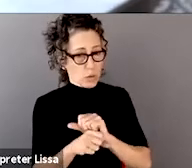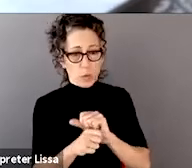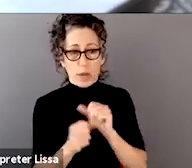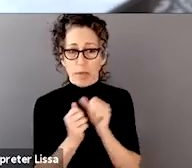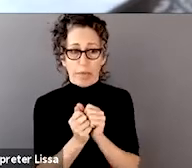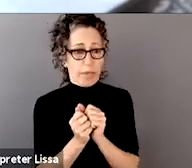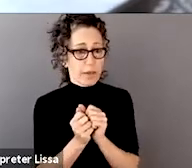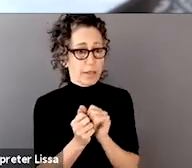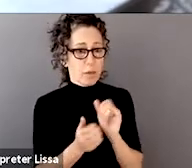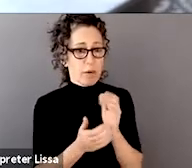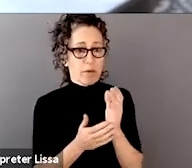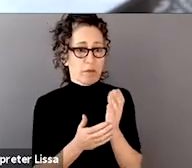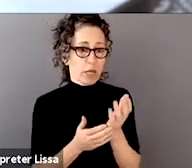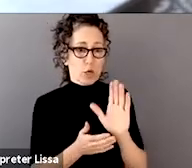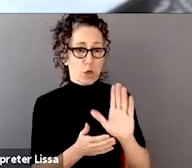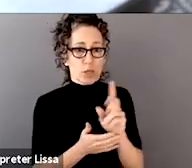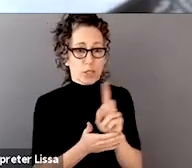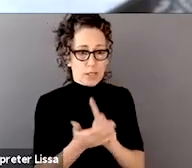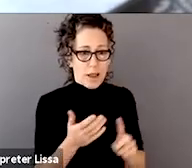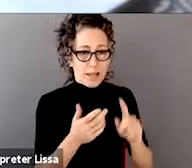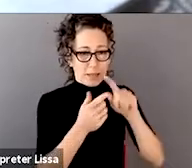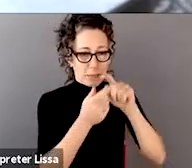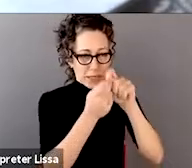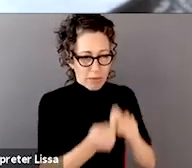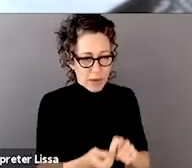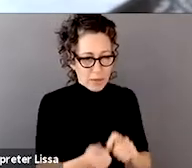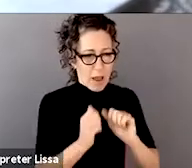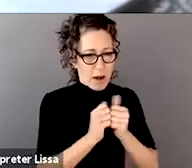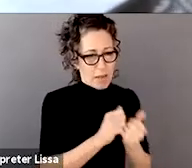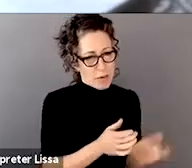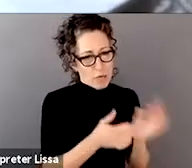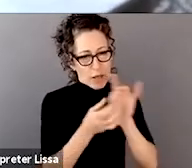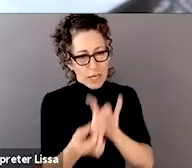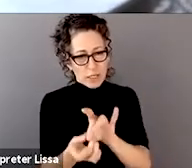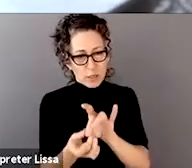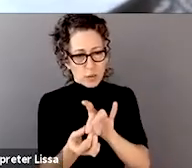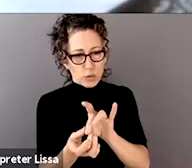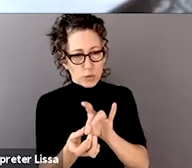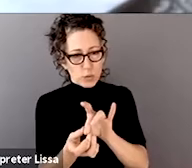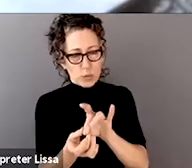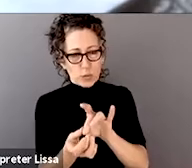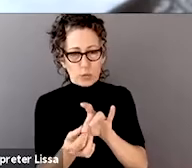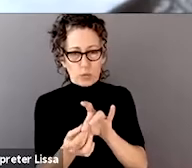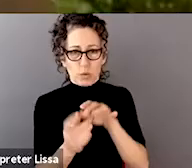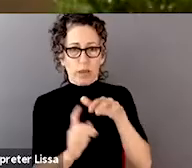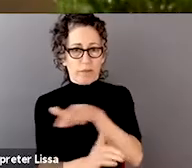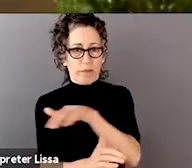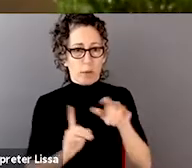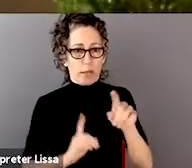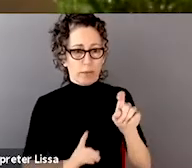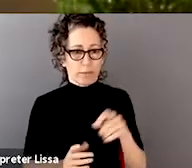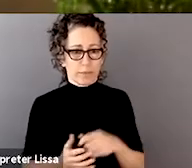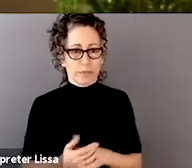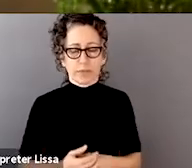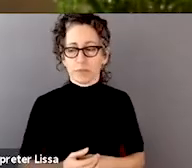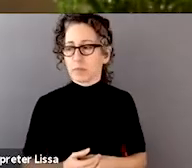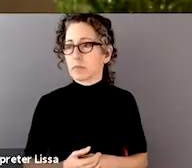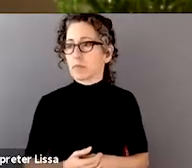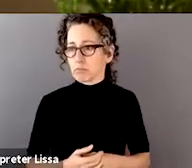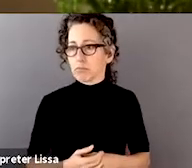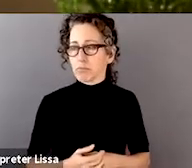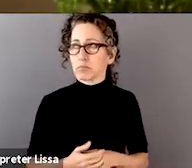that respects certain notions of fairness, and, in some specific contextual environment? Yeah, no, that's a great